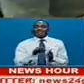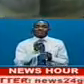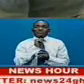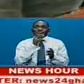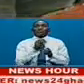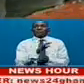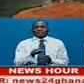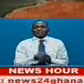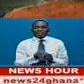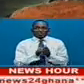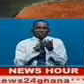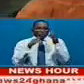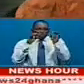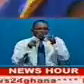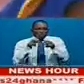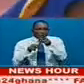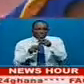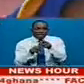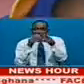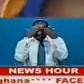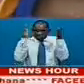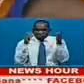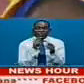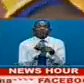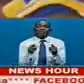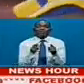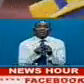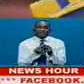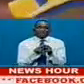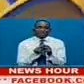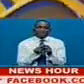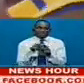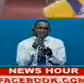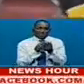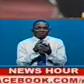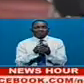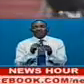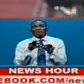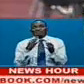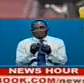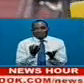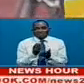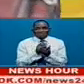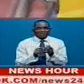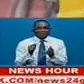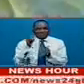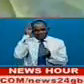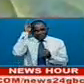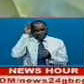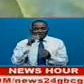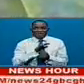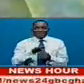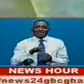them. The cause of cerebral palsy is unknown, but genetic abnormalities, congenital brain,